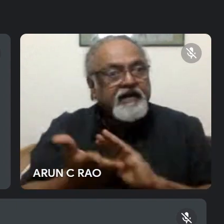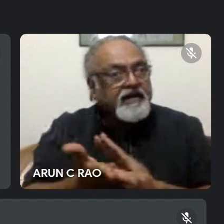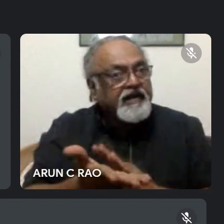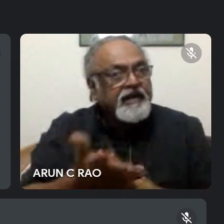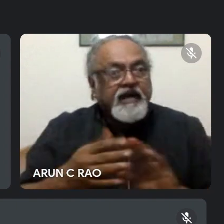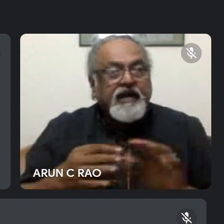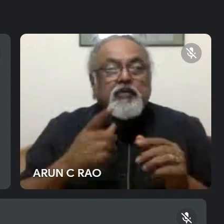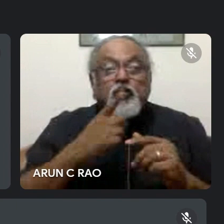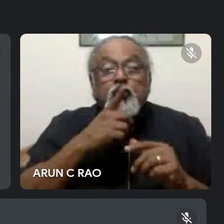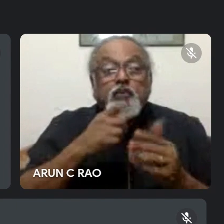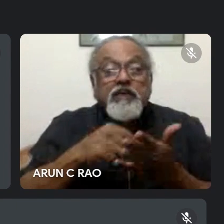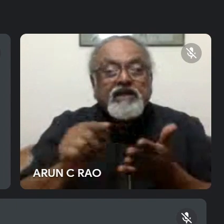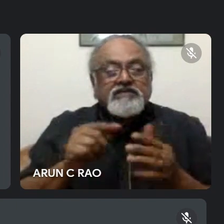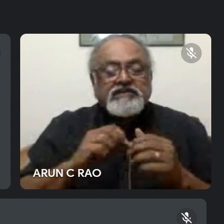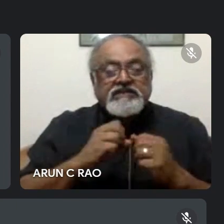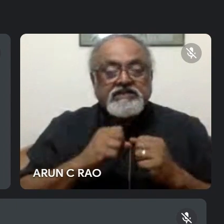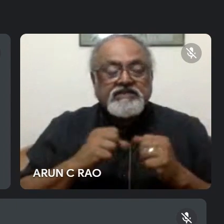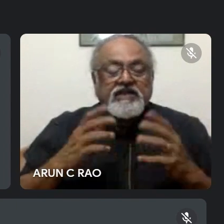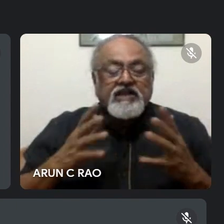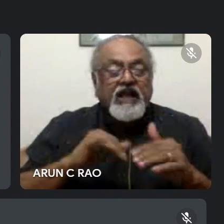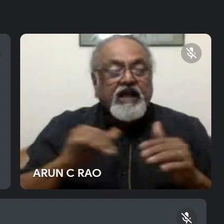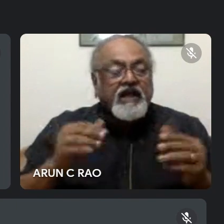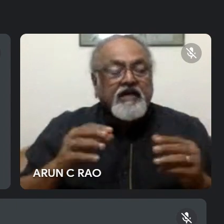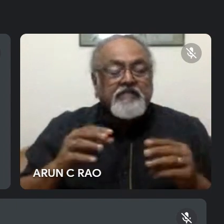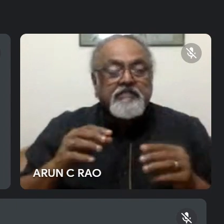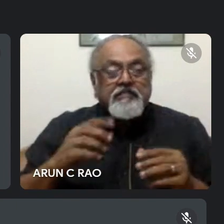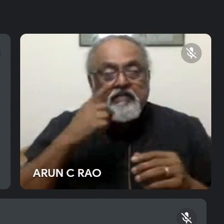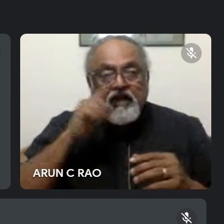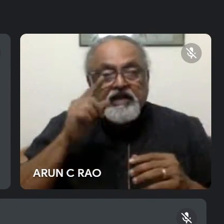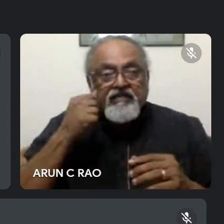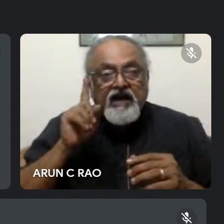system is really flawed. Sorry.